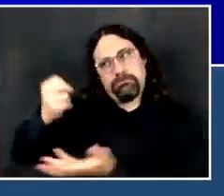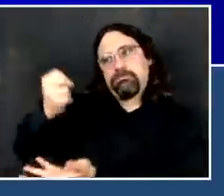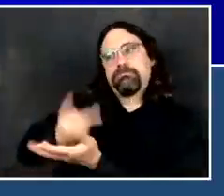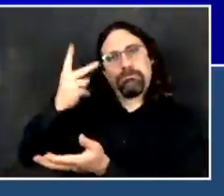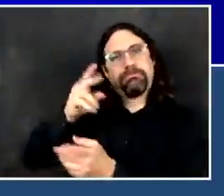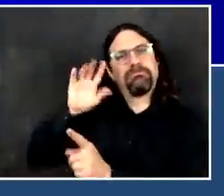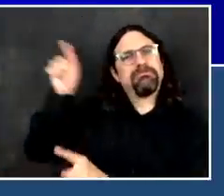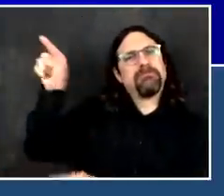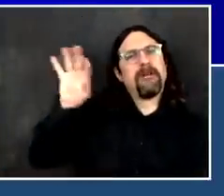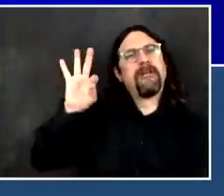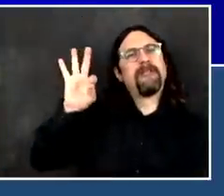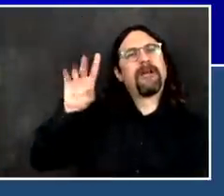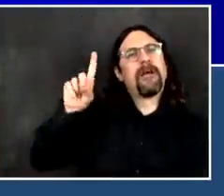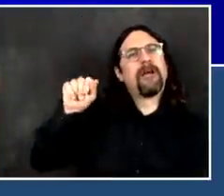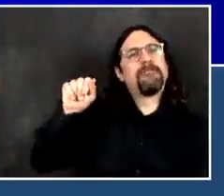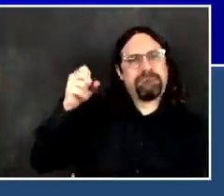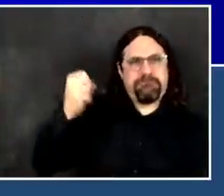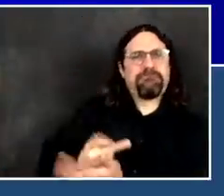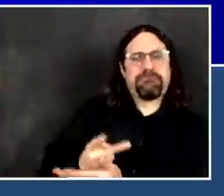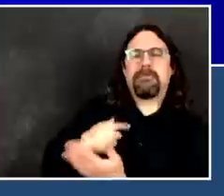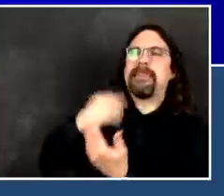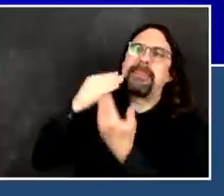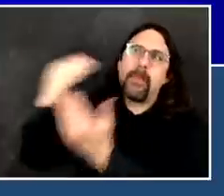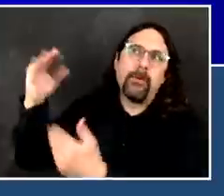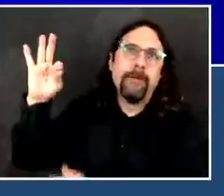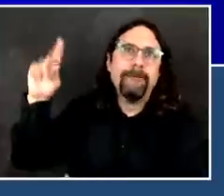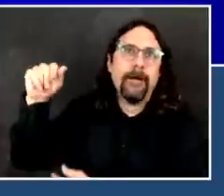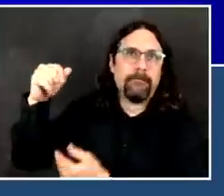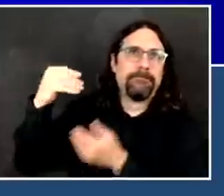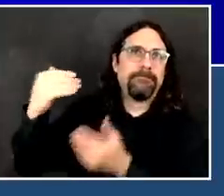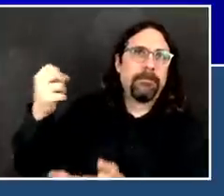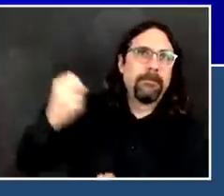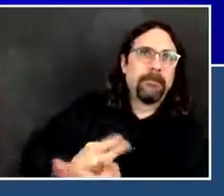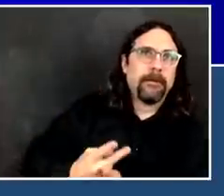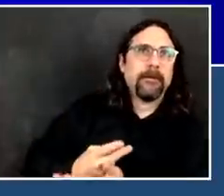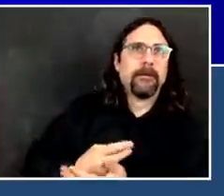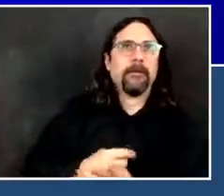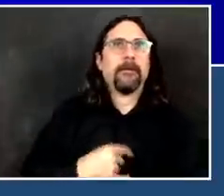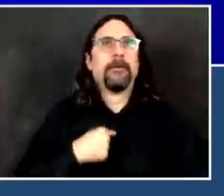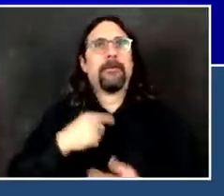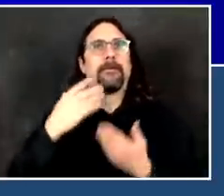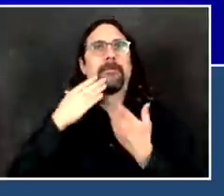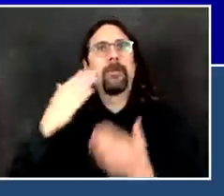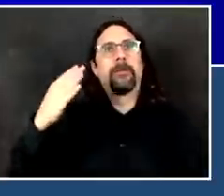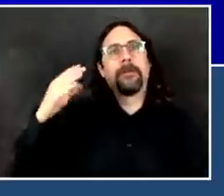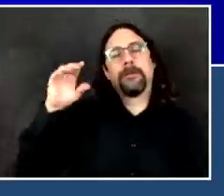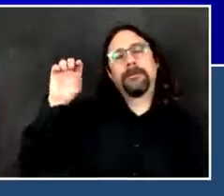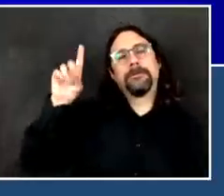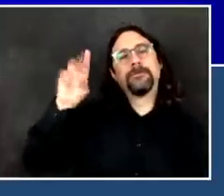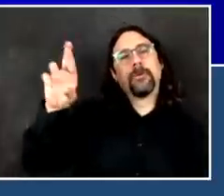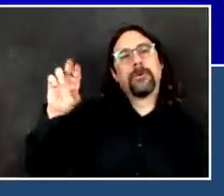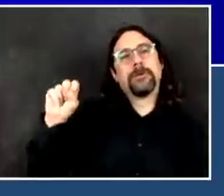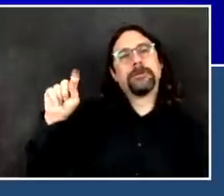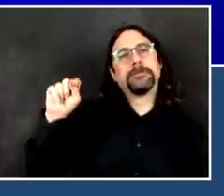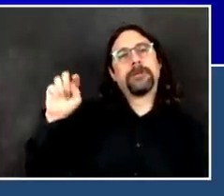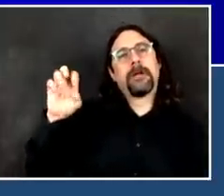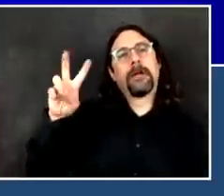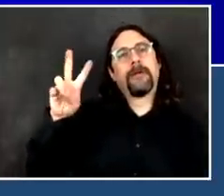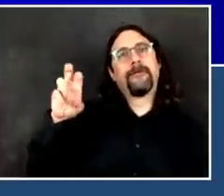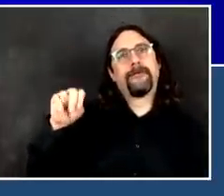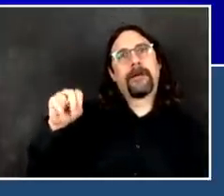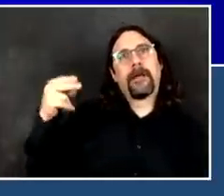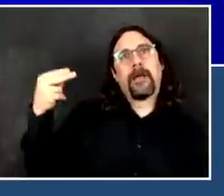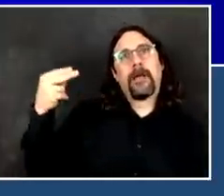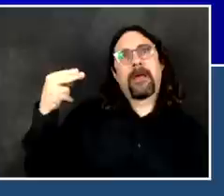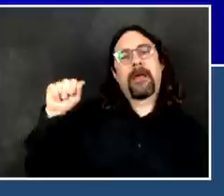Dr. Stephen Hahn and his remarkable team at the FDA. I spoke to him several times. I know Dr. Mitch Katz did as well from Health and Hospitals.